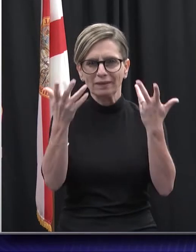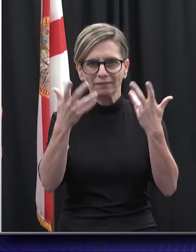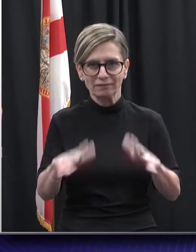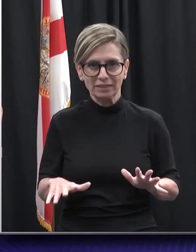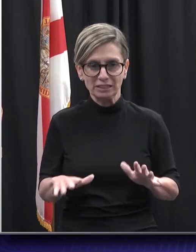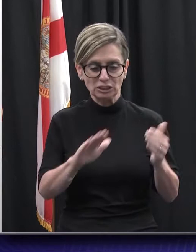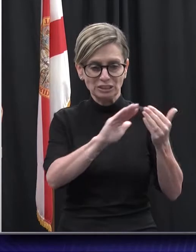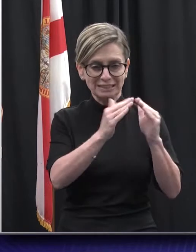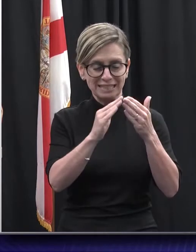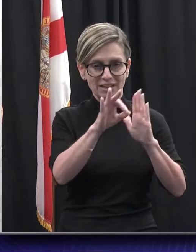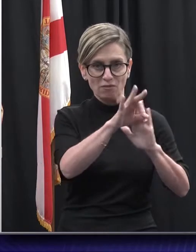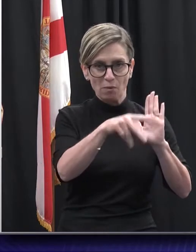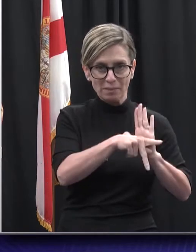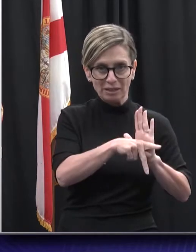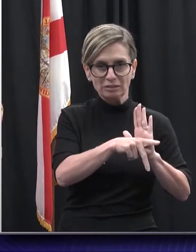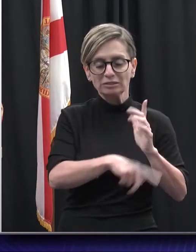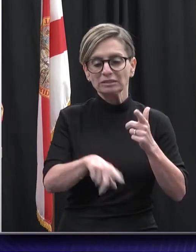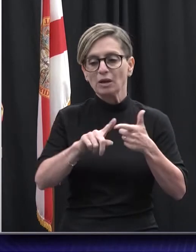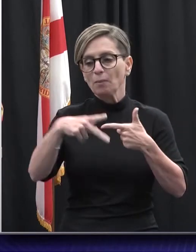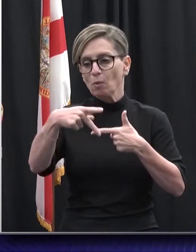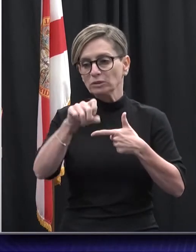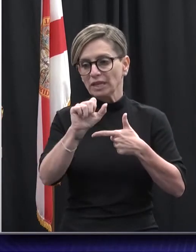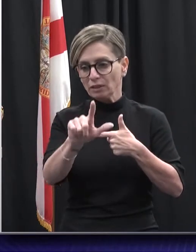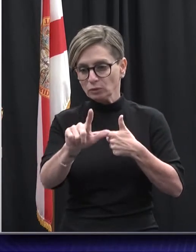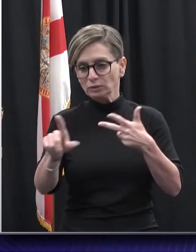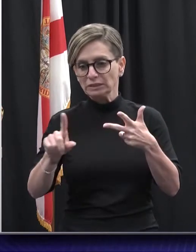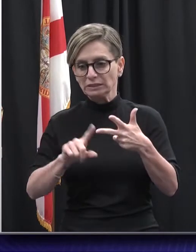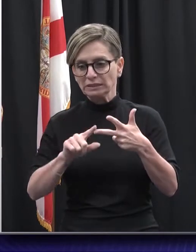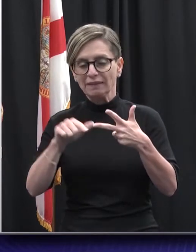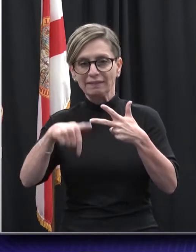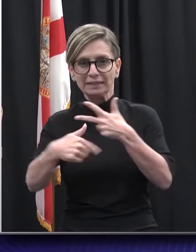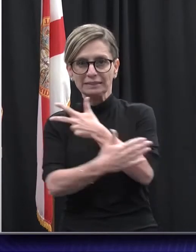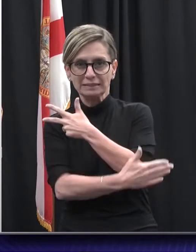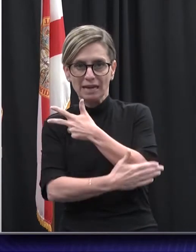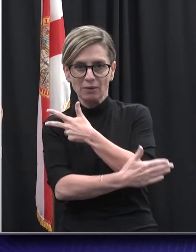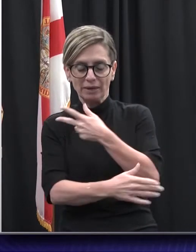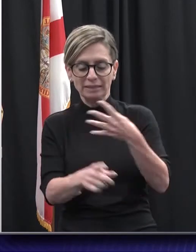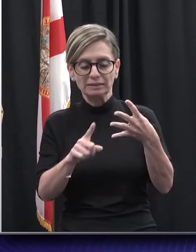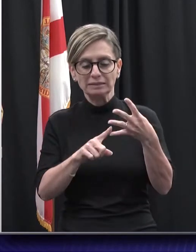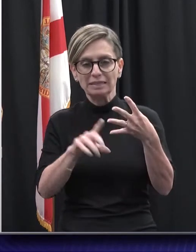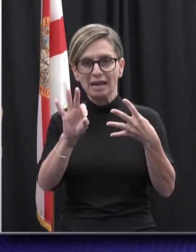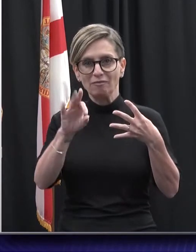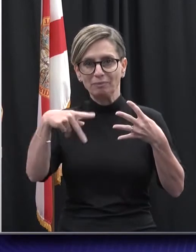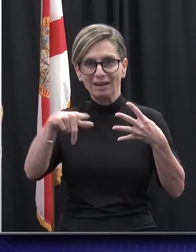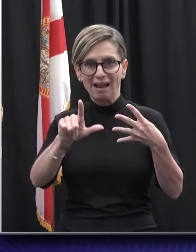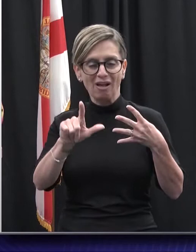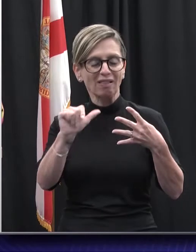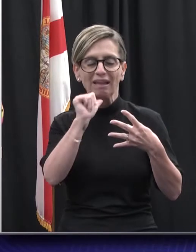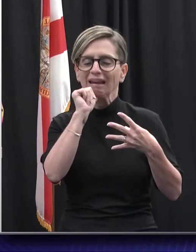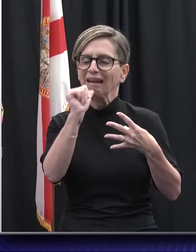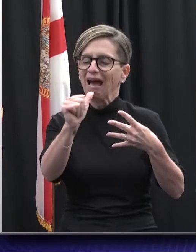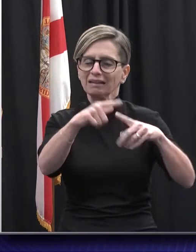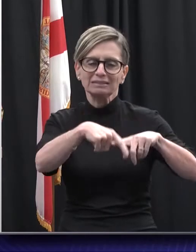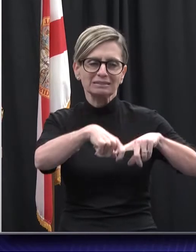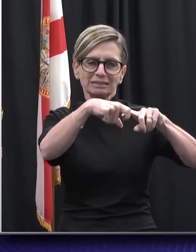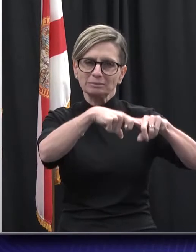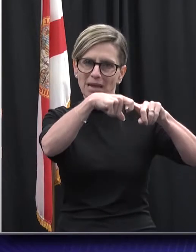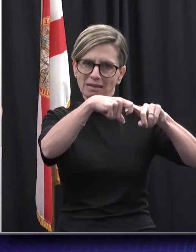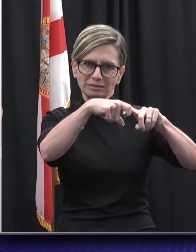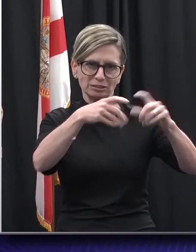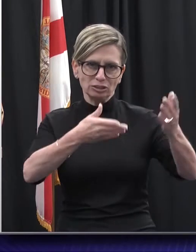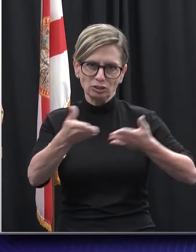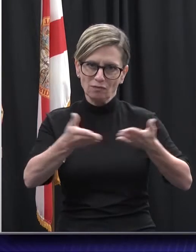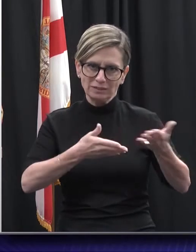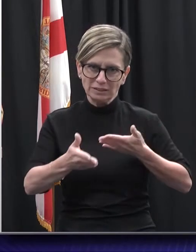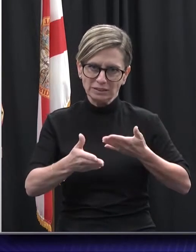Pierce, Port St. Lucie, and the county, as well as Florida Power and Light, will not be suspending any of your services. So you can all rest